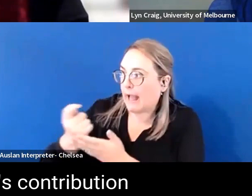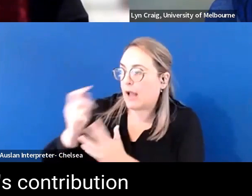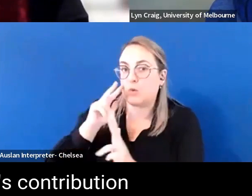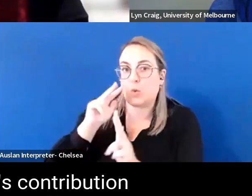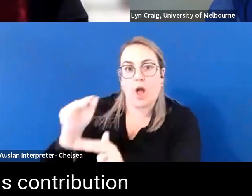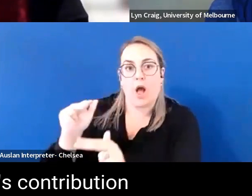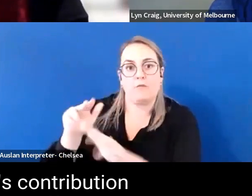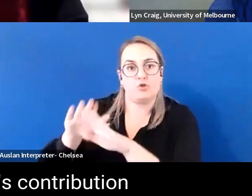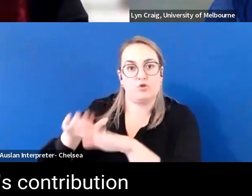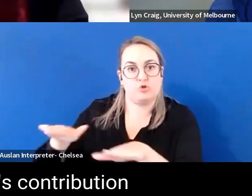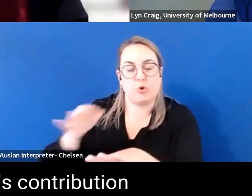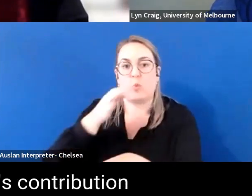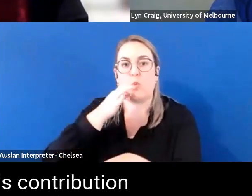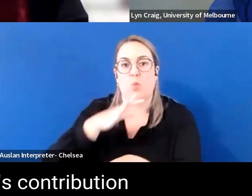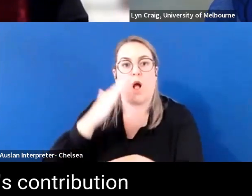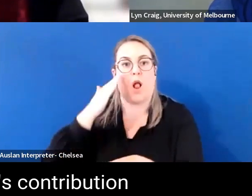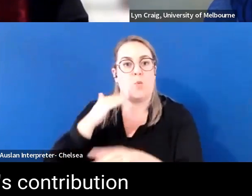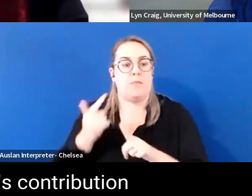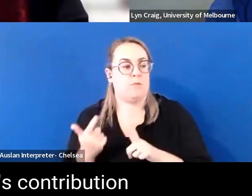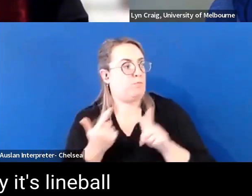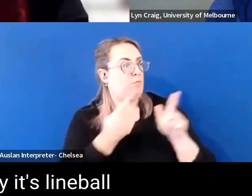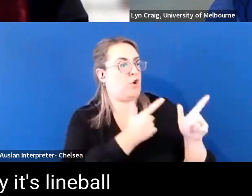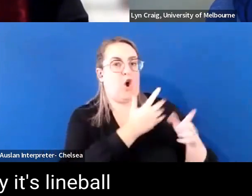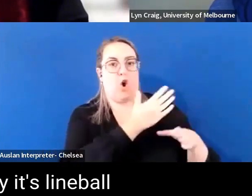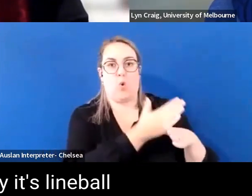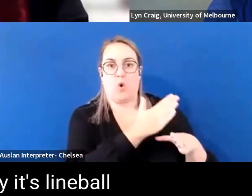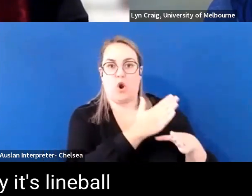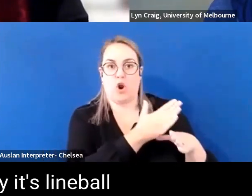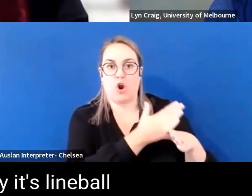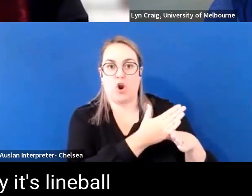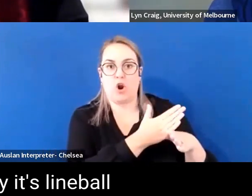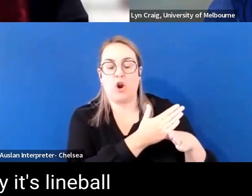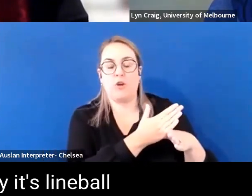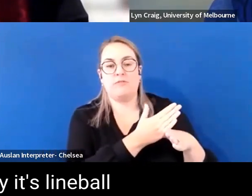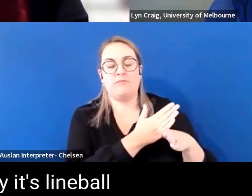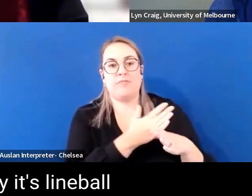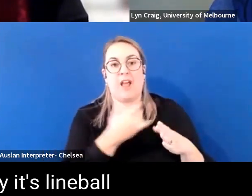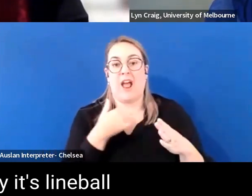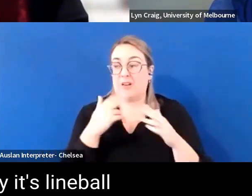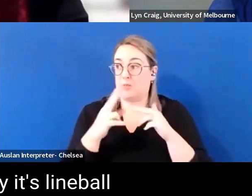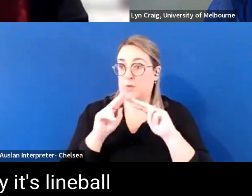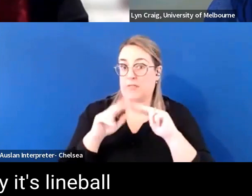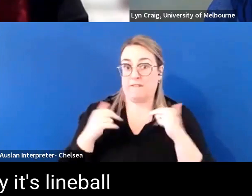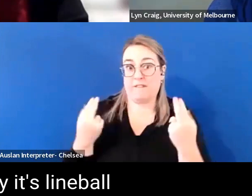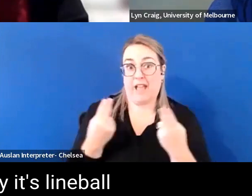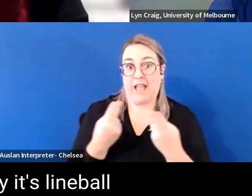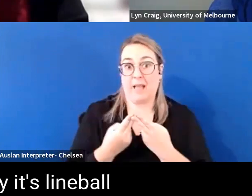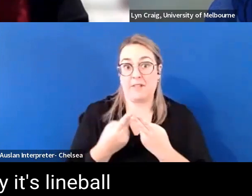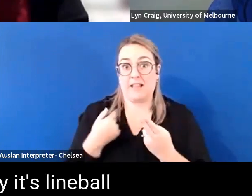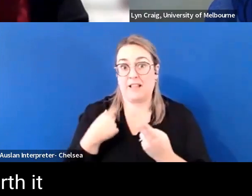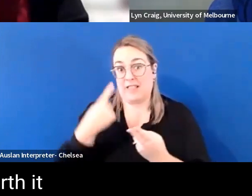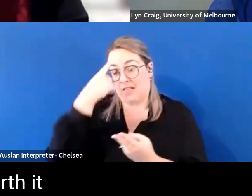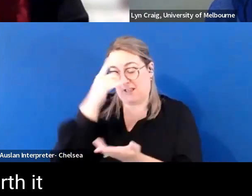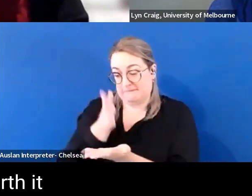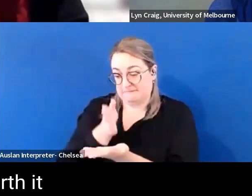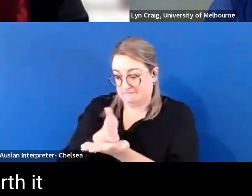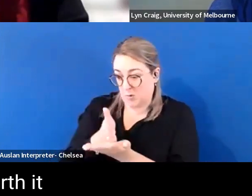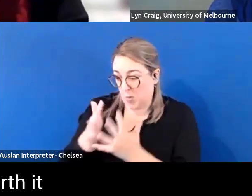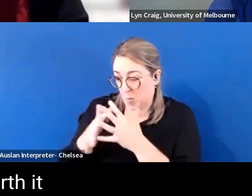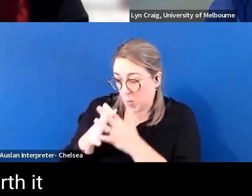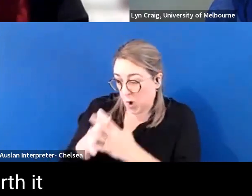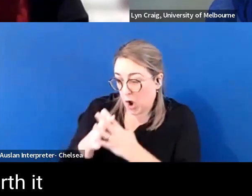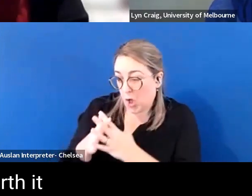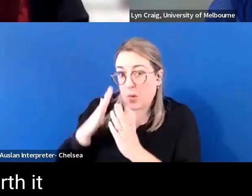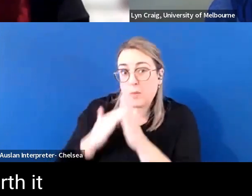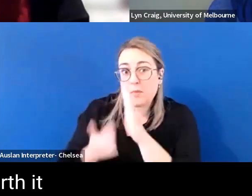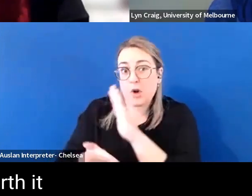contribution to the family coffers, and for many it's line ball on whether it actually is worth it in terms